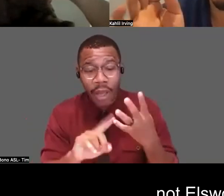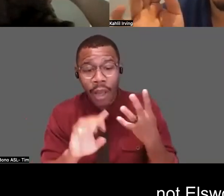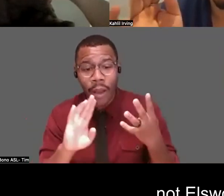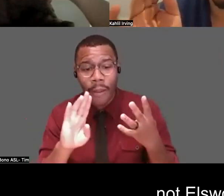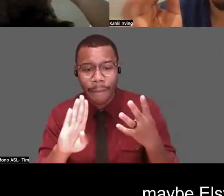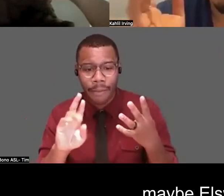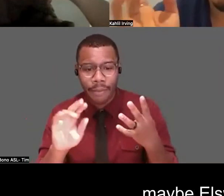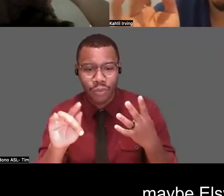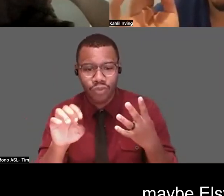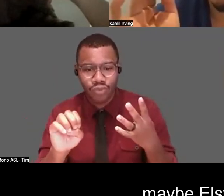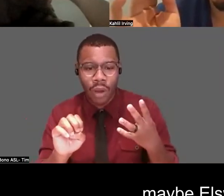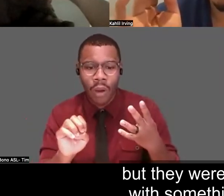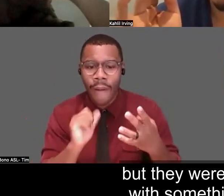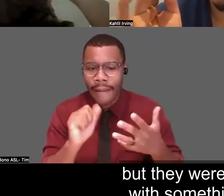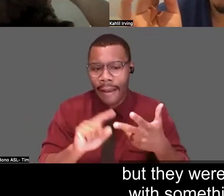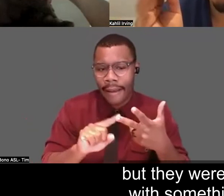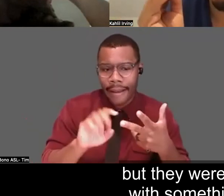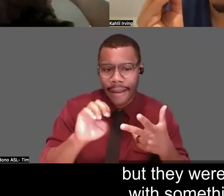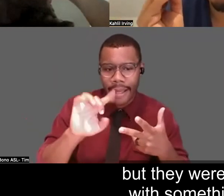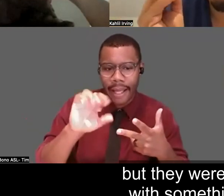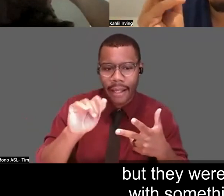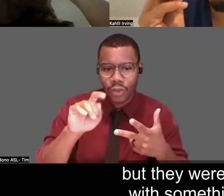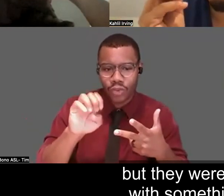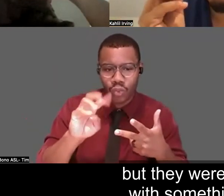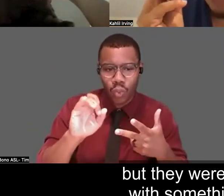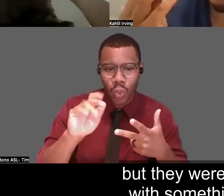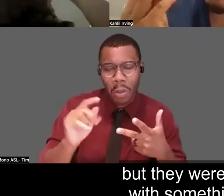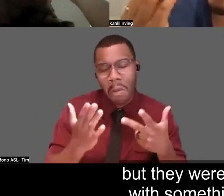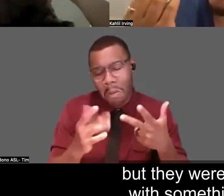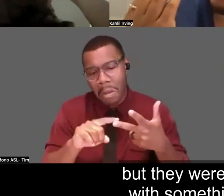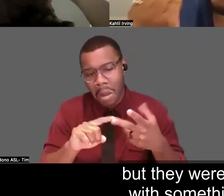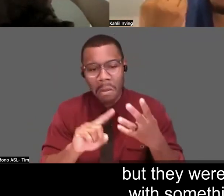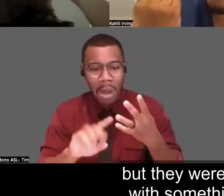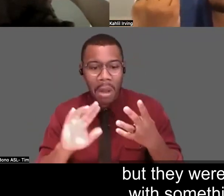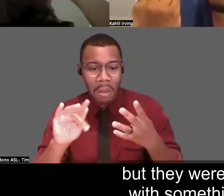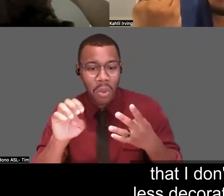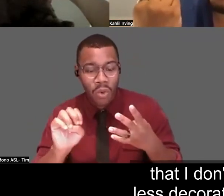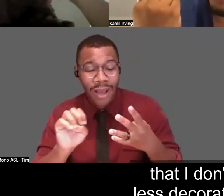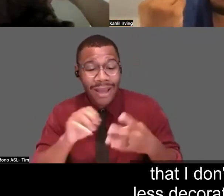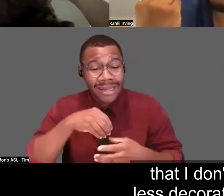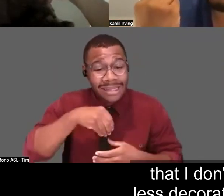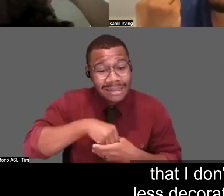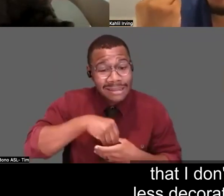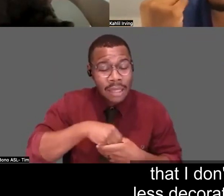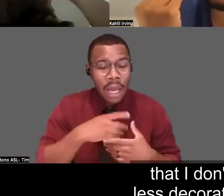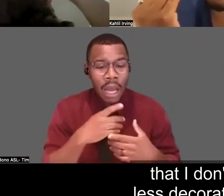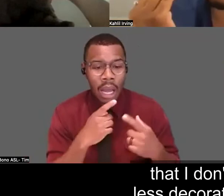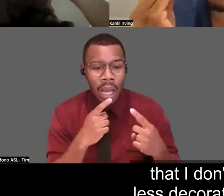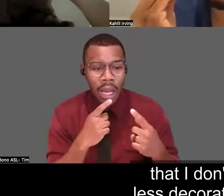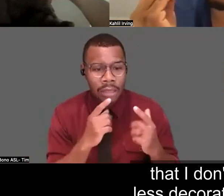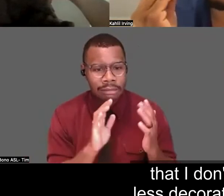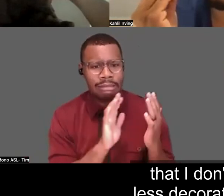Kelly, maybe Ellsworth Kelly, but they were really battling with something of the real that was